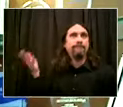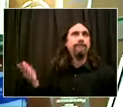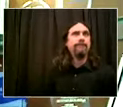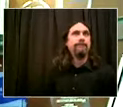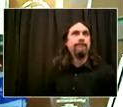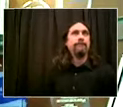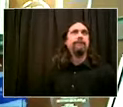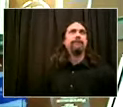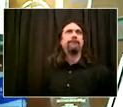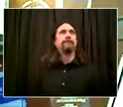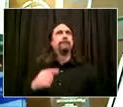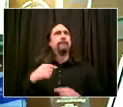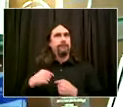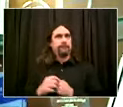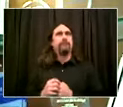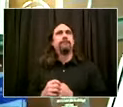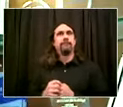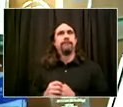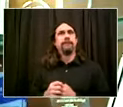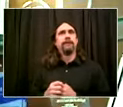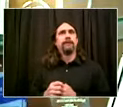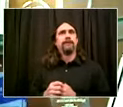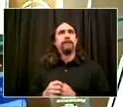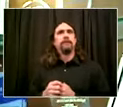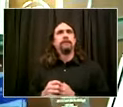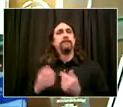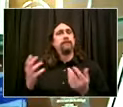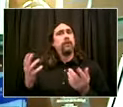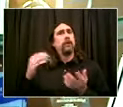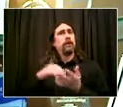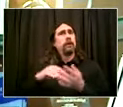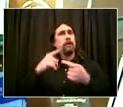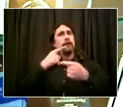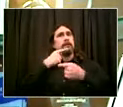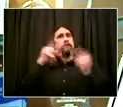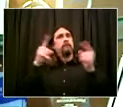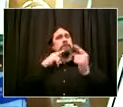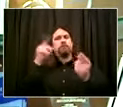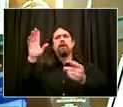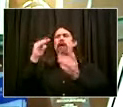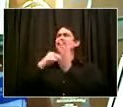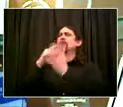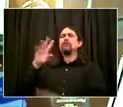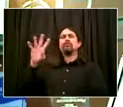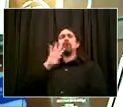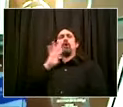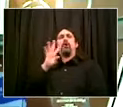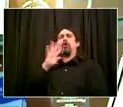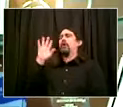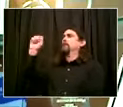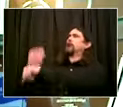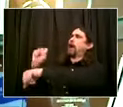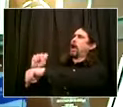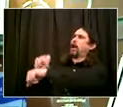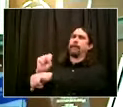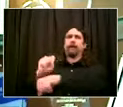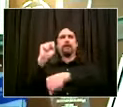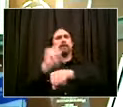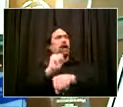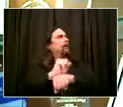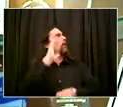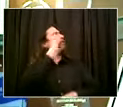no community outside of Southeast Queens, pretty much, and you got LaGuardia as well, communities in East Elmhurst and Corona as well,